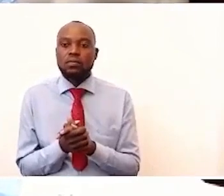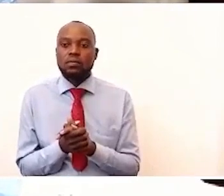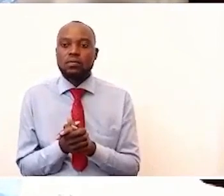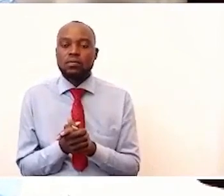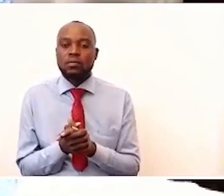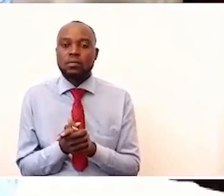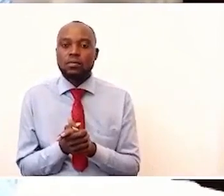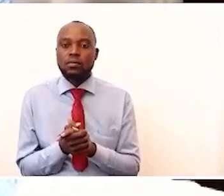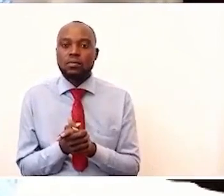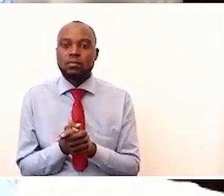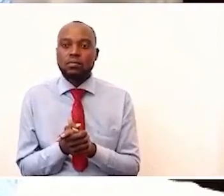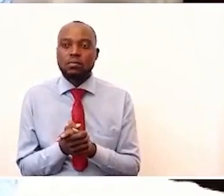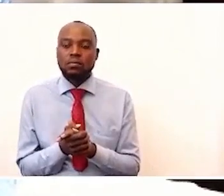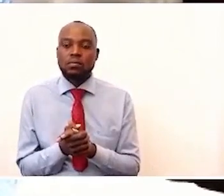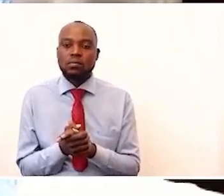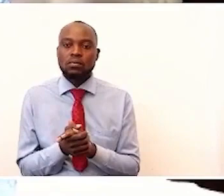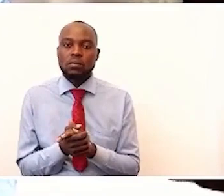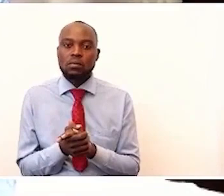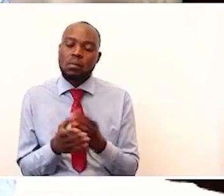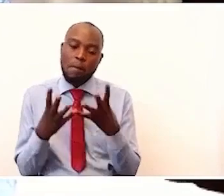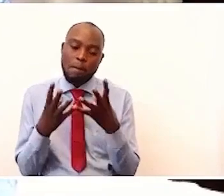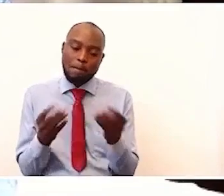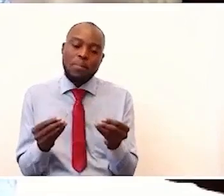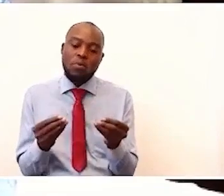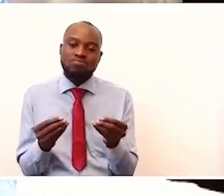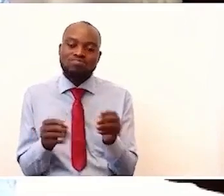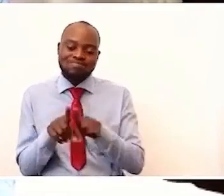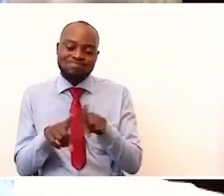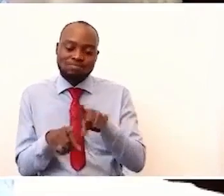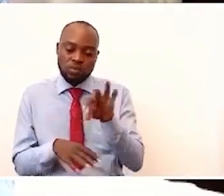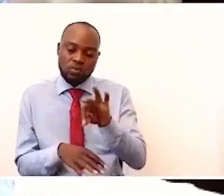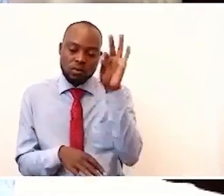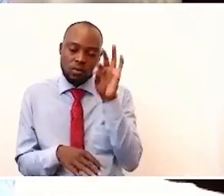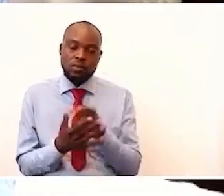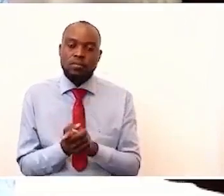just bad governance and poor political choices